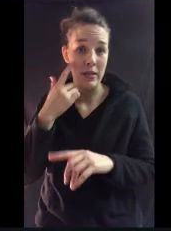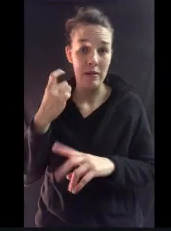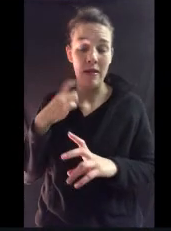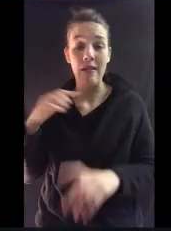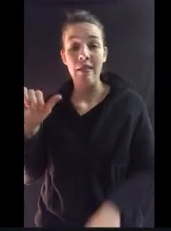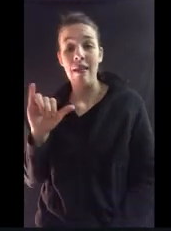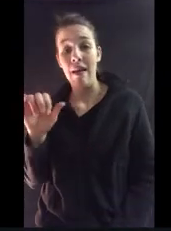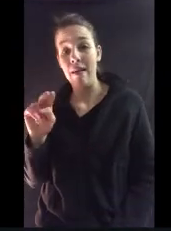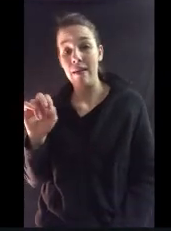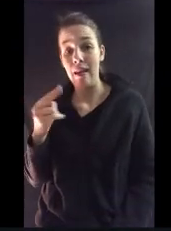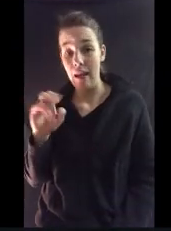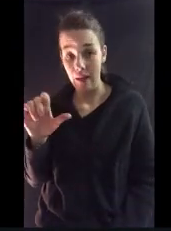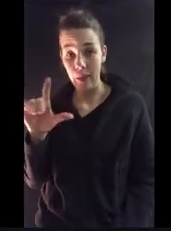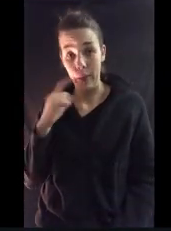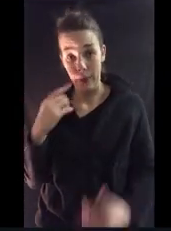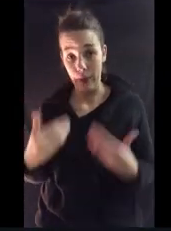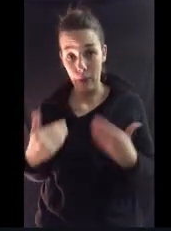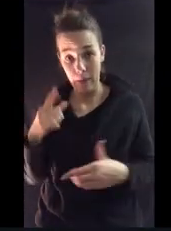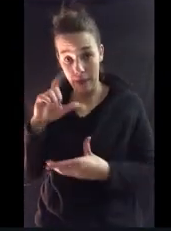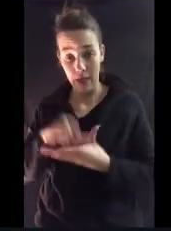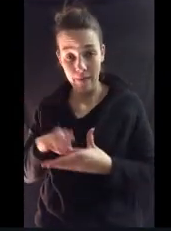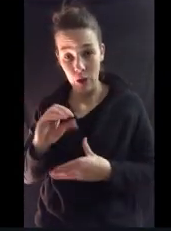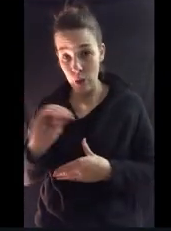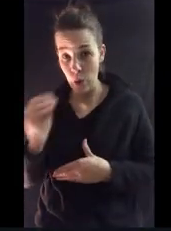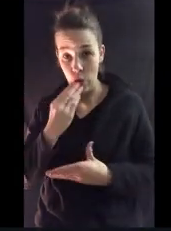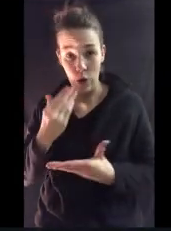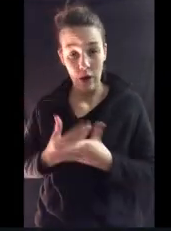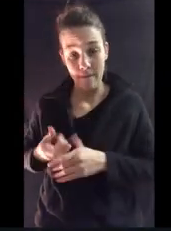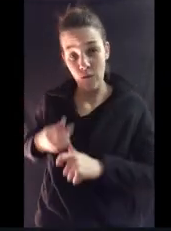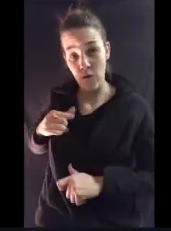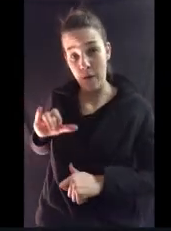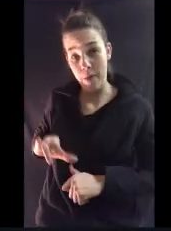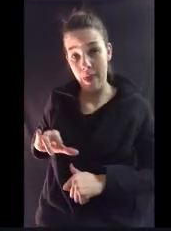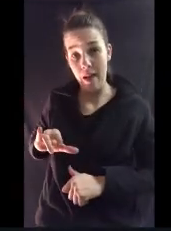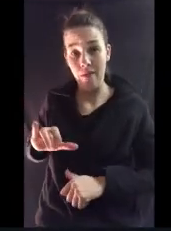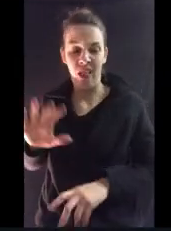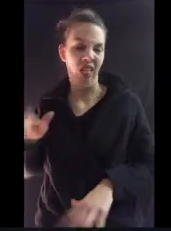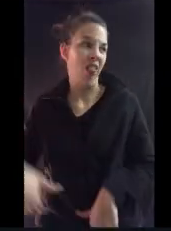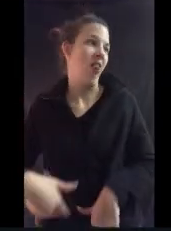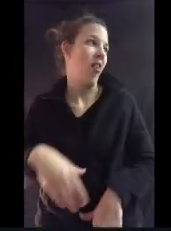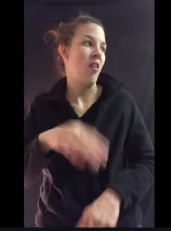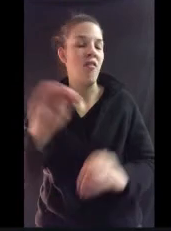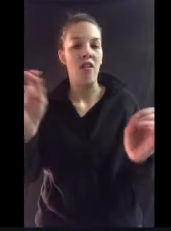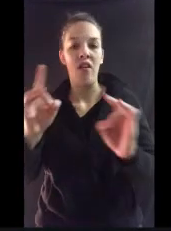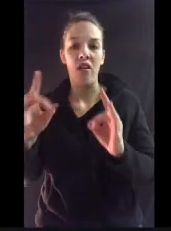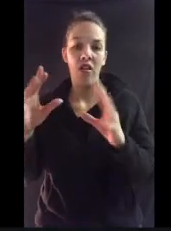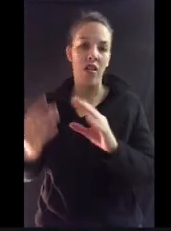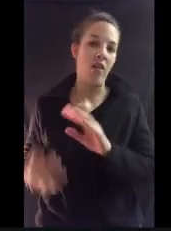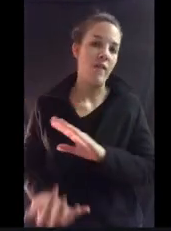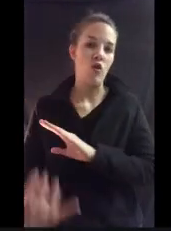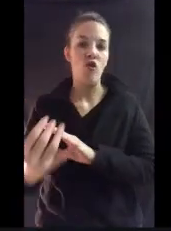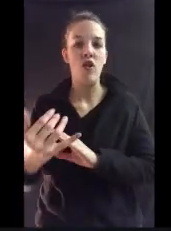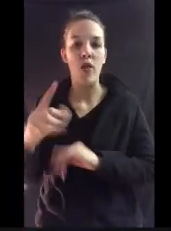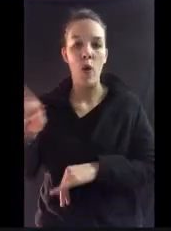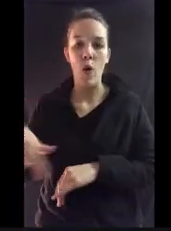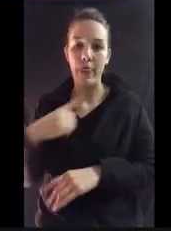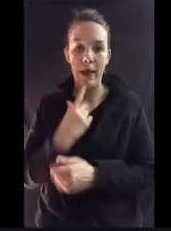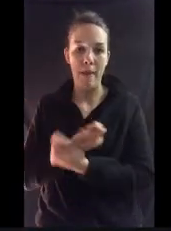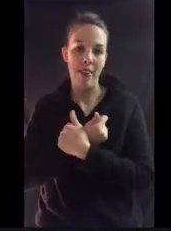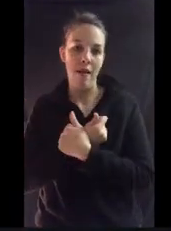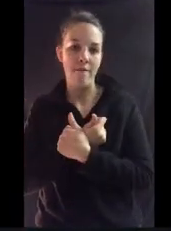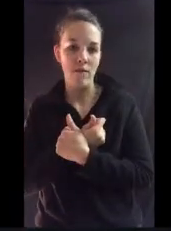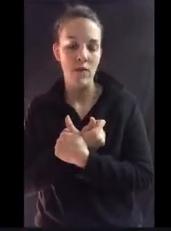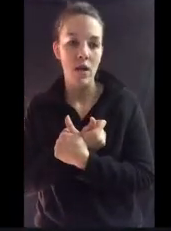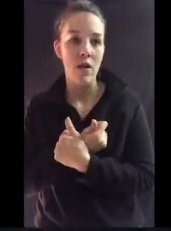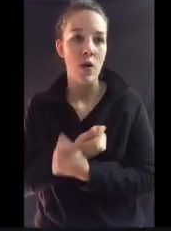message, words, because like Nathaniel, we may believe that no good can come from a namby-pamby, nonviolence